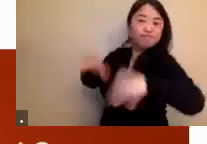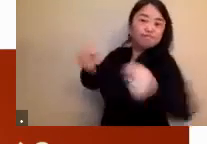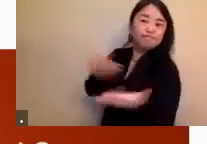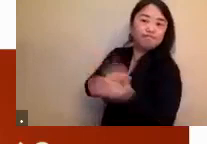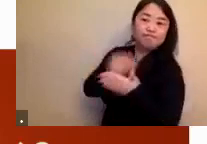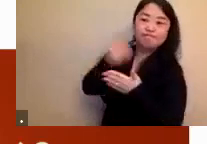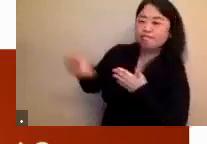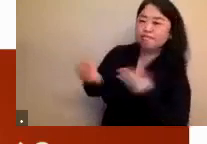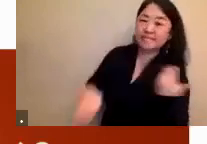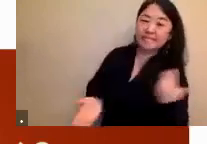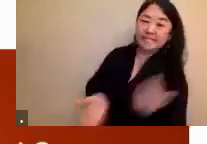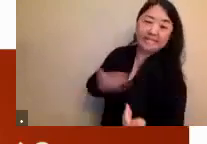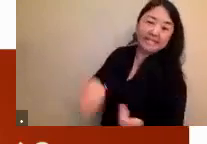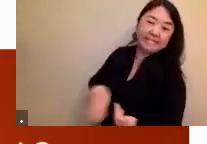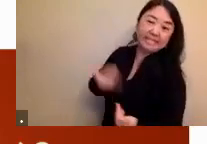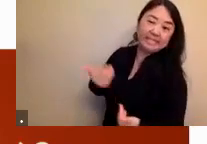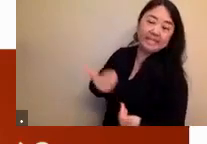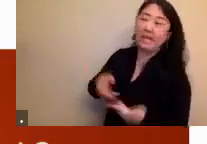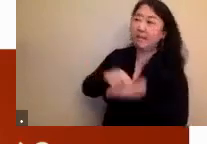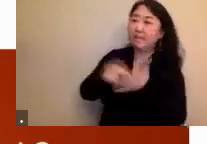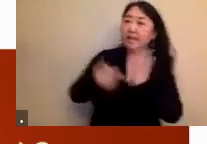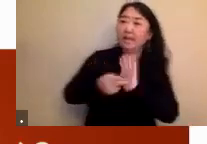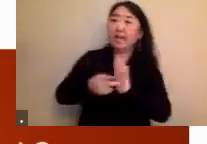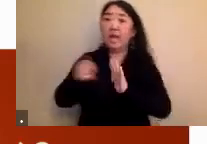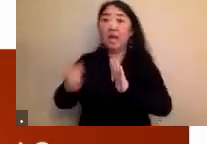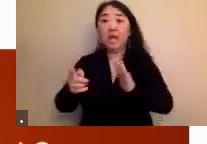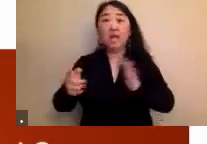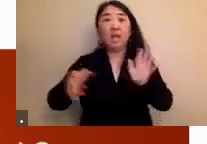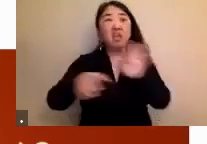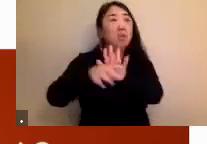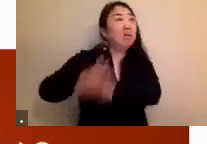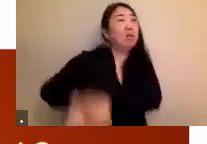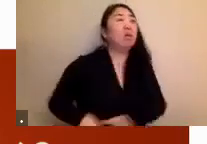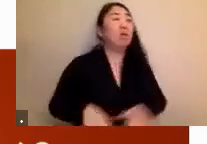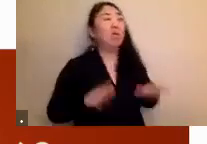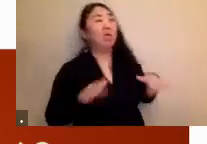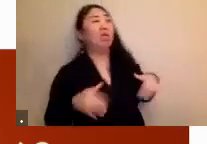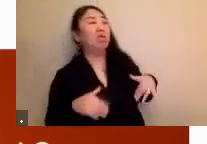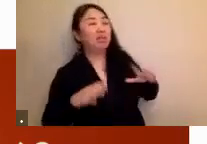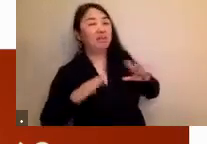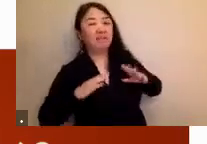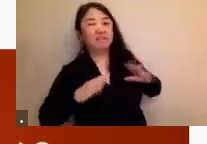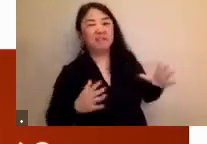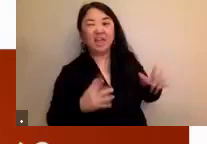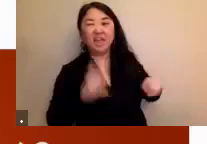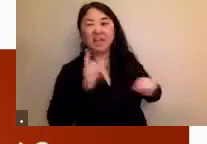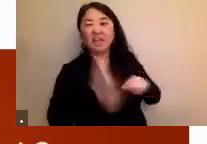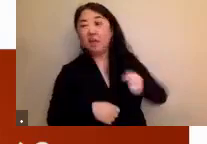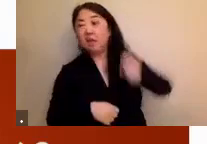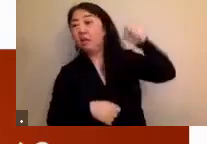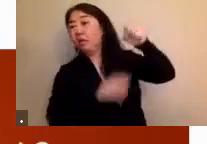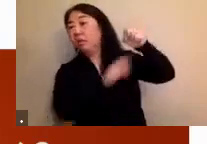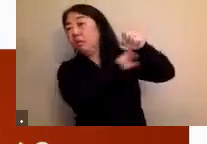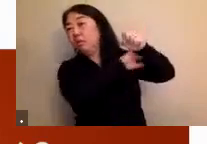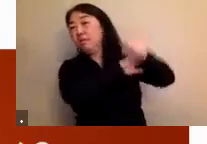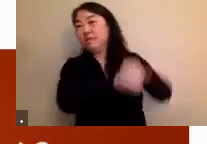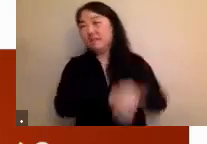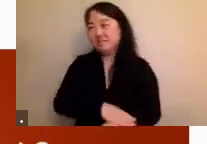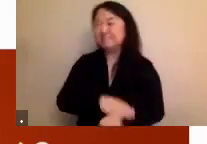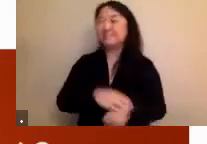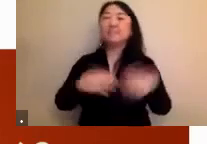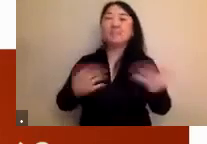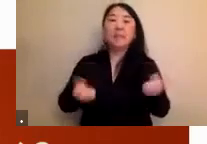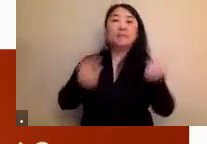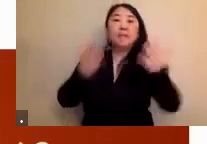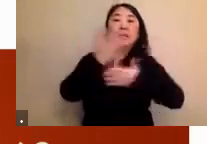It really created a path of least resistance. So many parts of the transportation